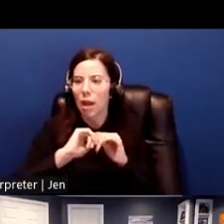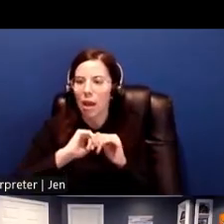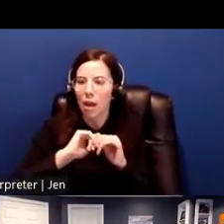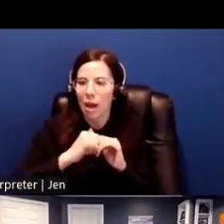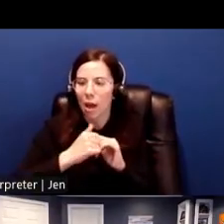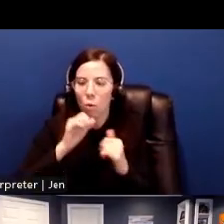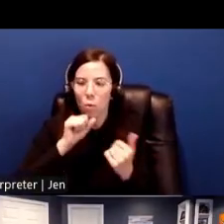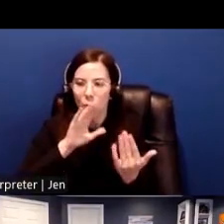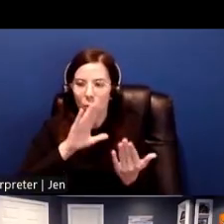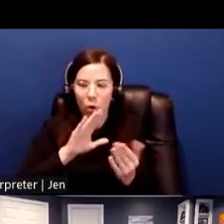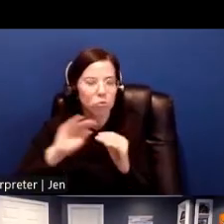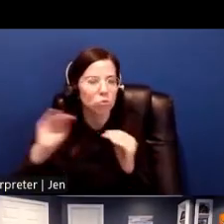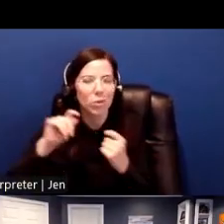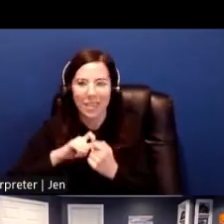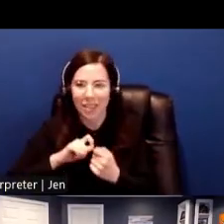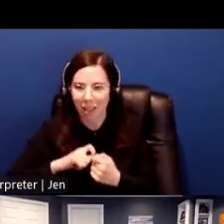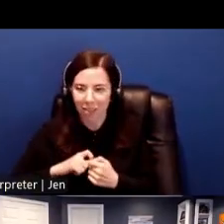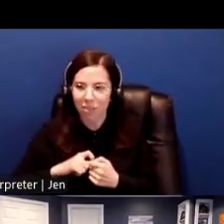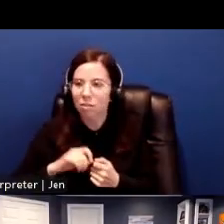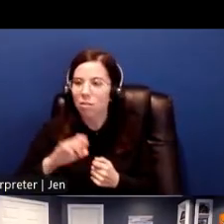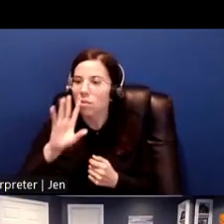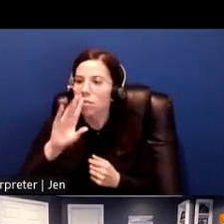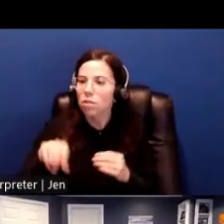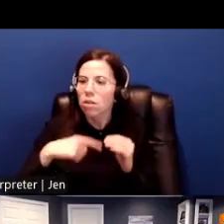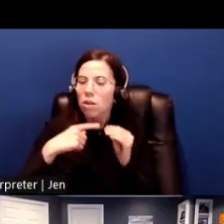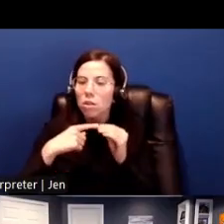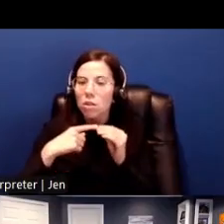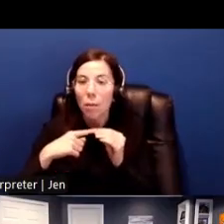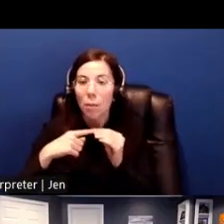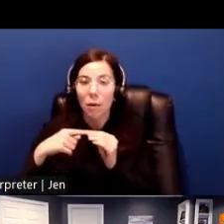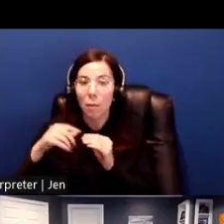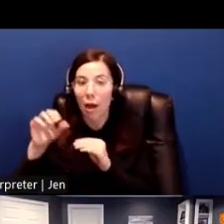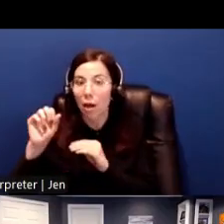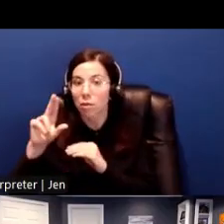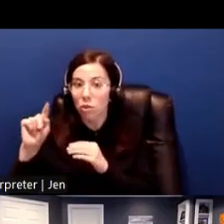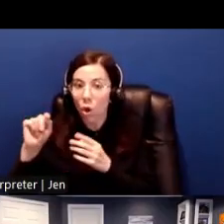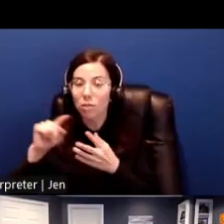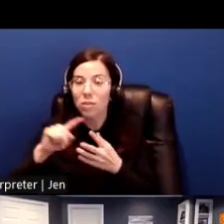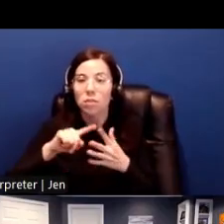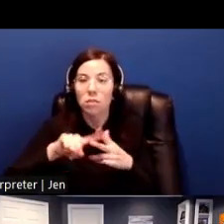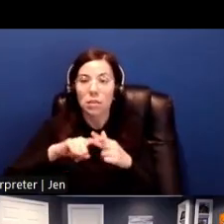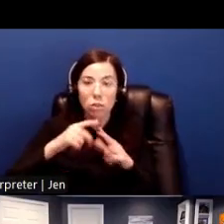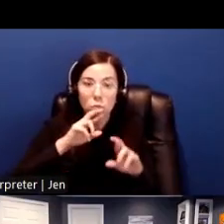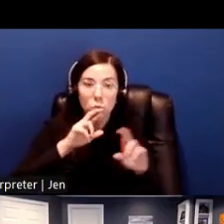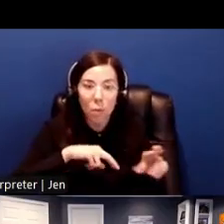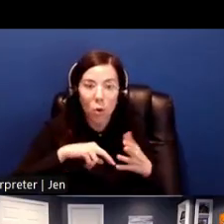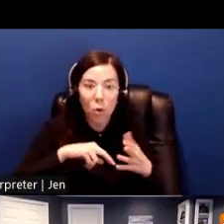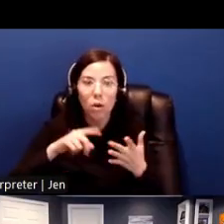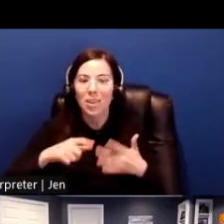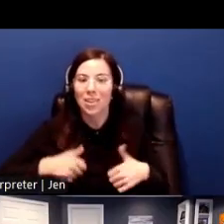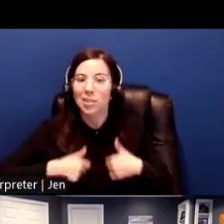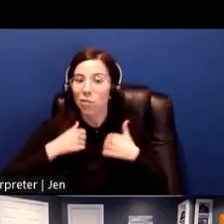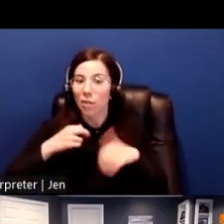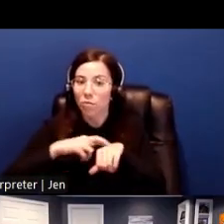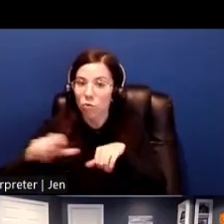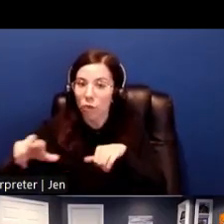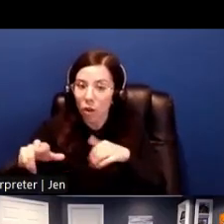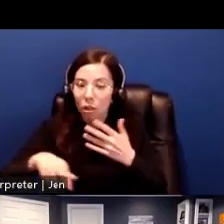it without any details. So we're going to talk a little bit about an assault, the initial report, survivor